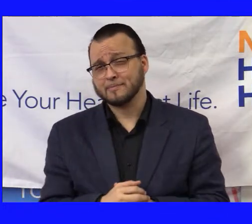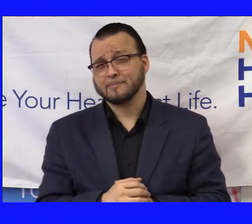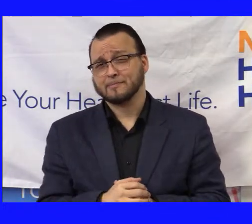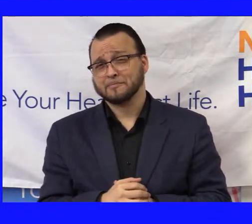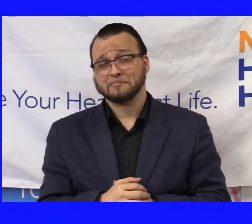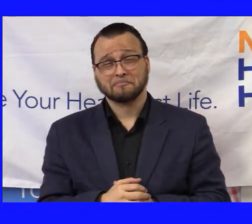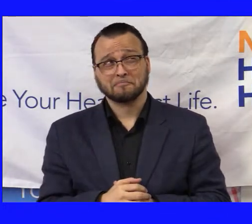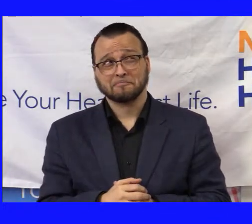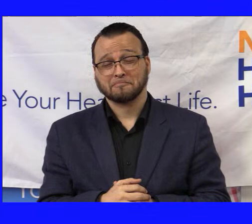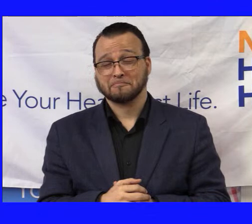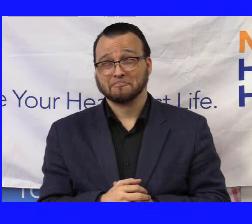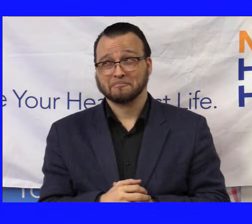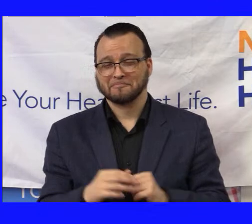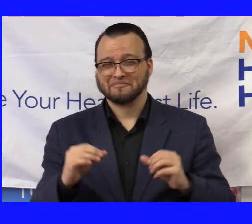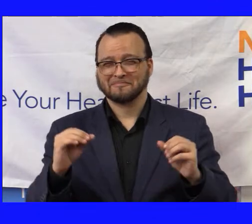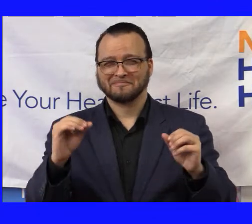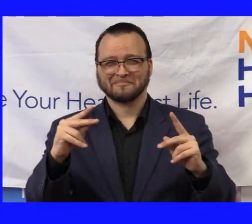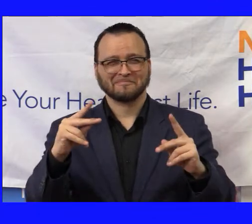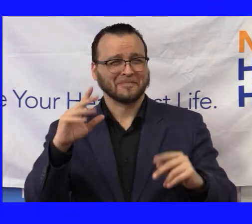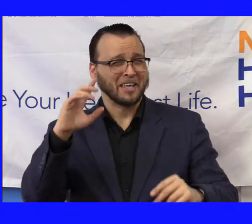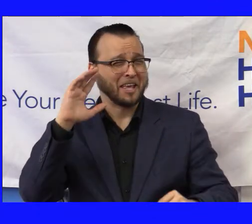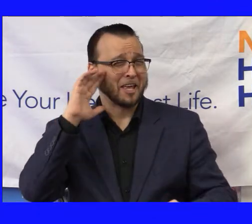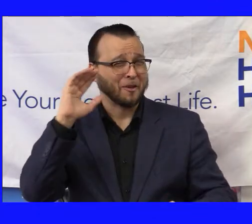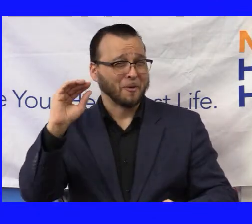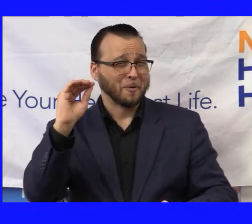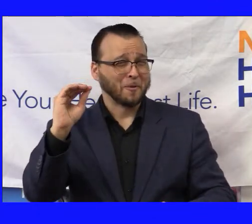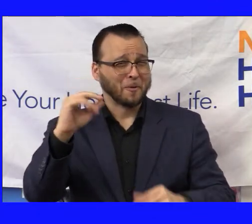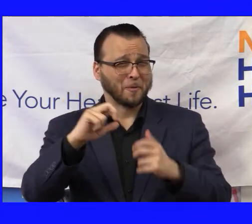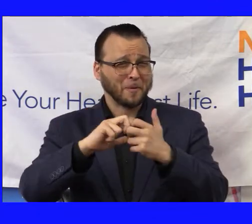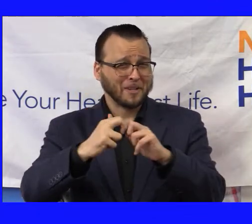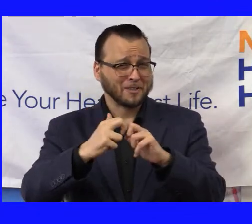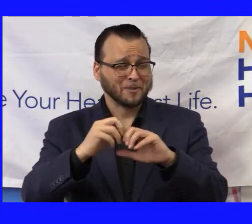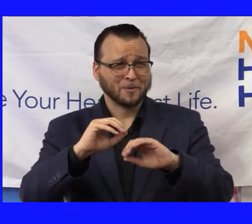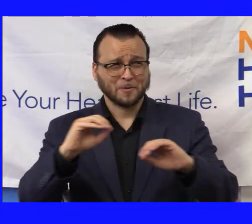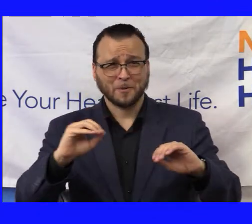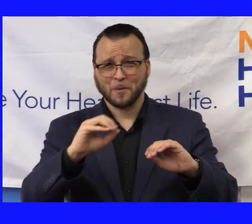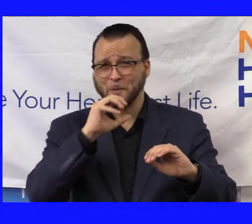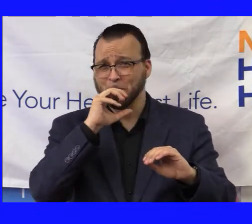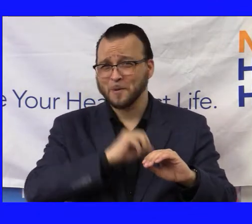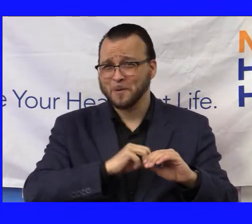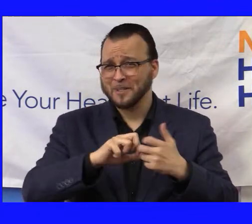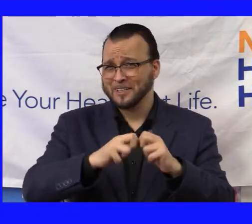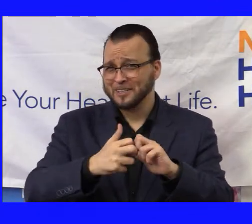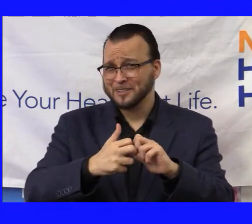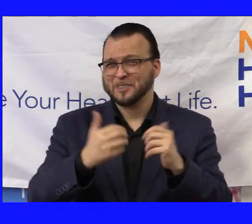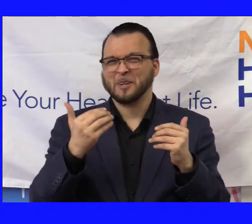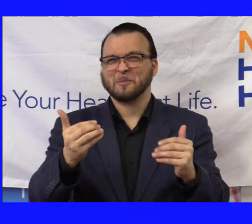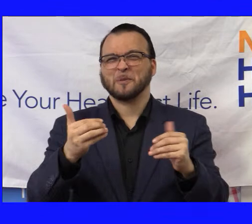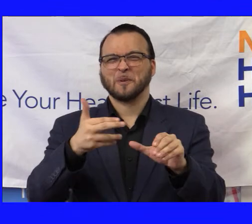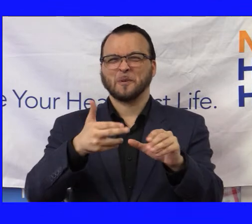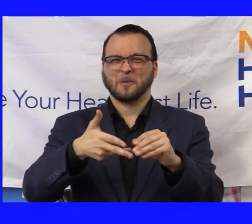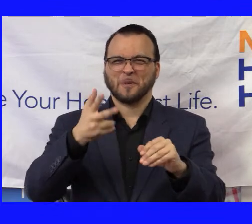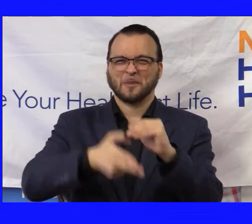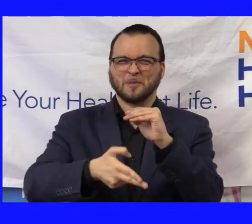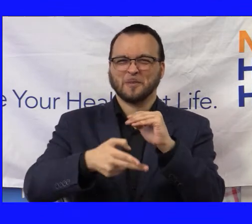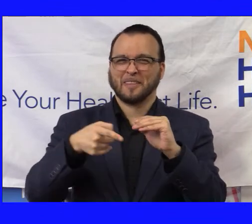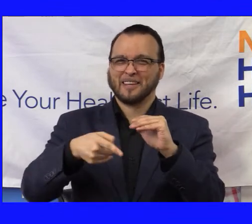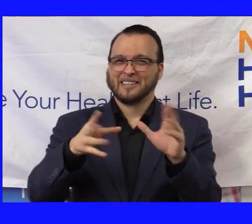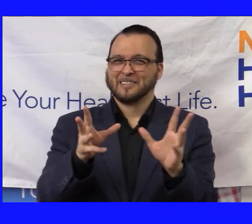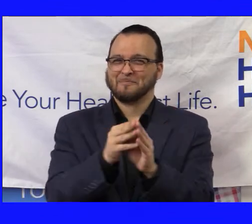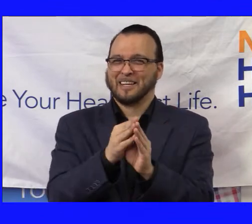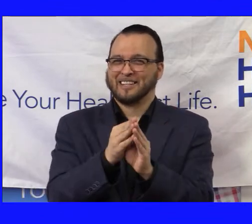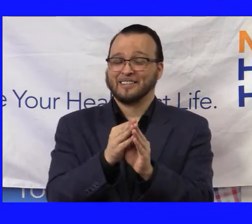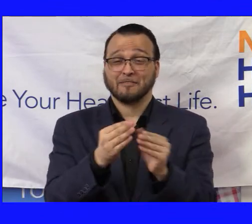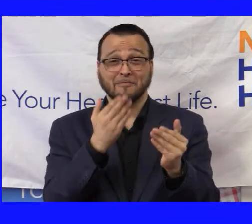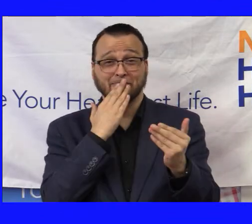Okay, hearing no new issues or all issues, I would like to adjourn this meeting. Thank you, everybody, and thank you for staying